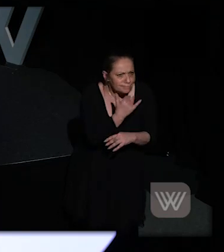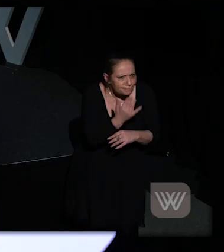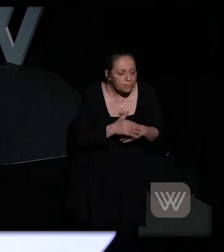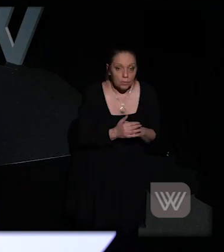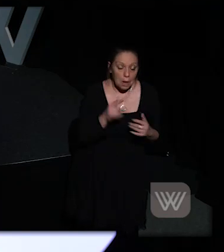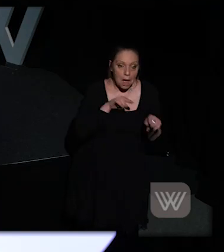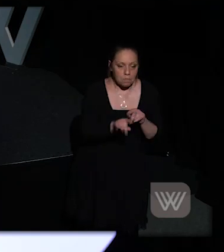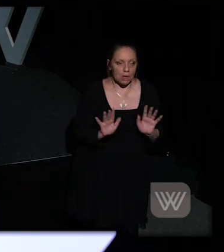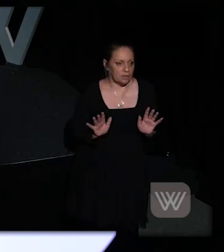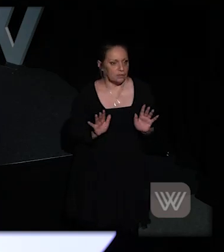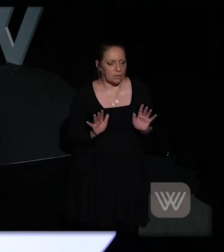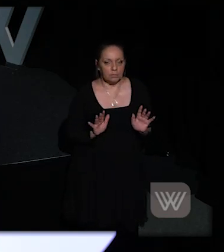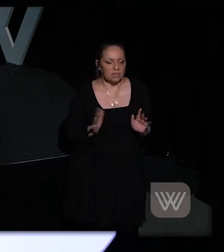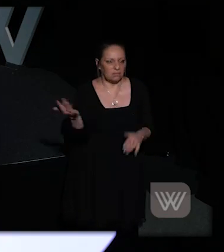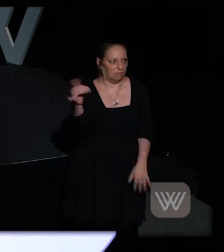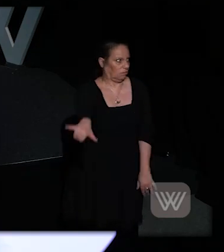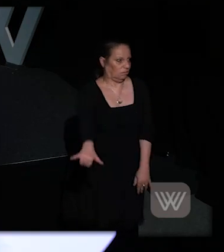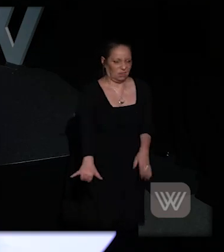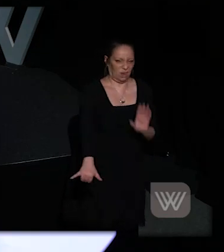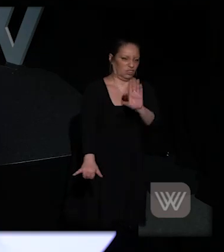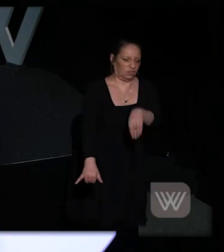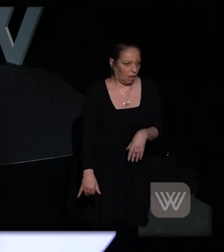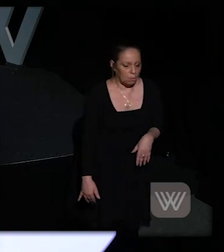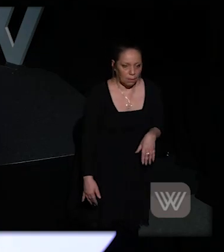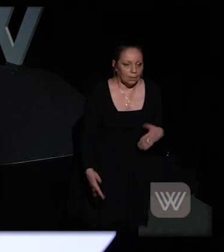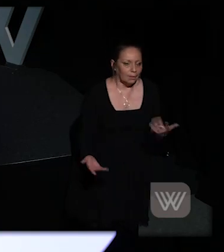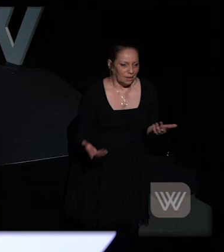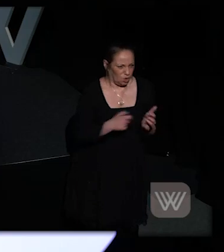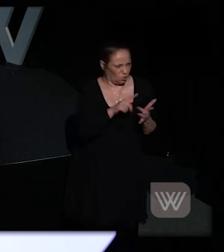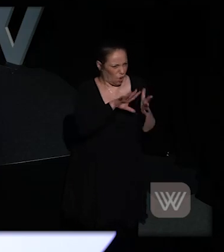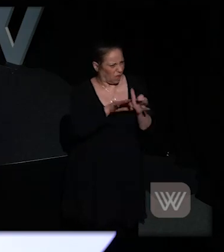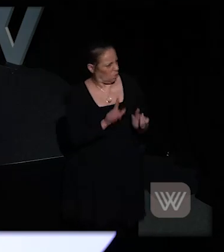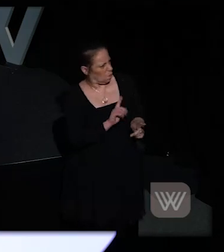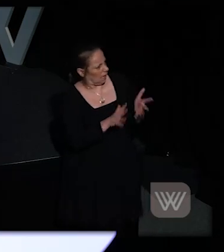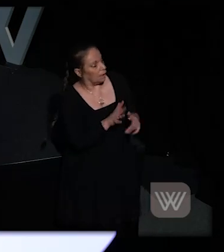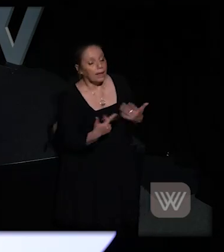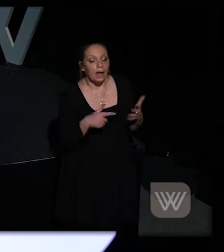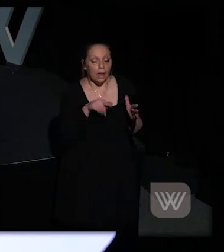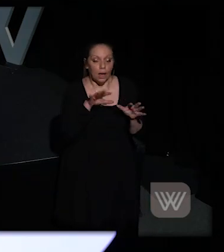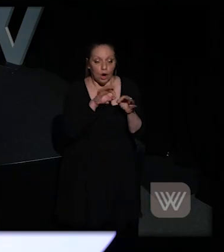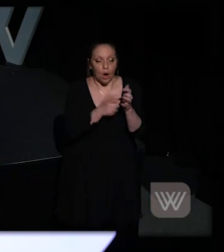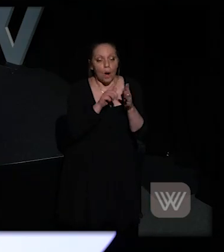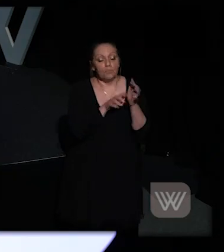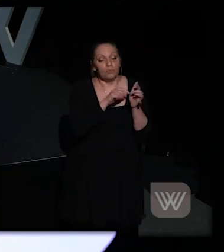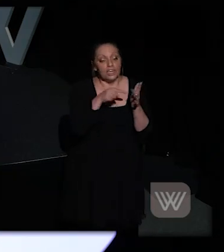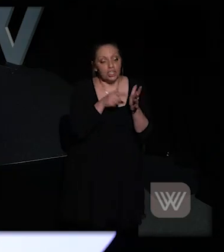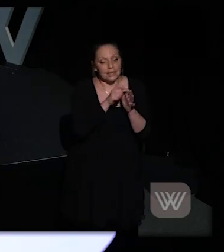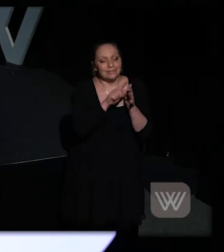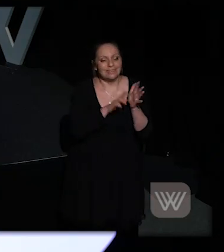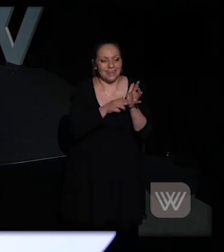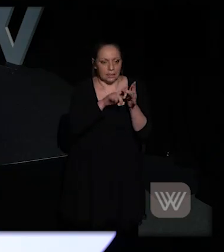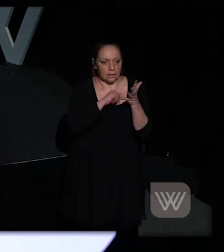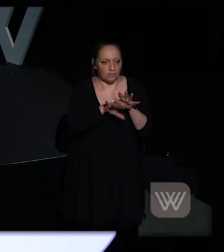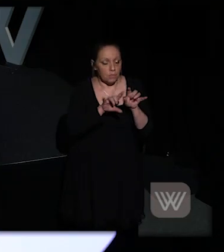of them just kind of couldn't wait to hang up the phone, like, shut up, what are you talking about? What's trolling anyway? Richard Dennis from the Australian Institute, who is